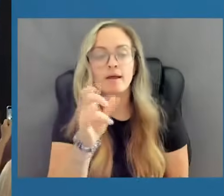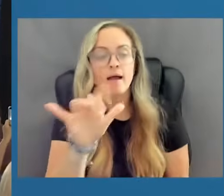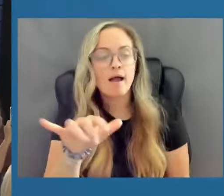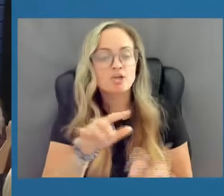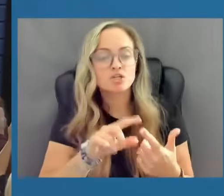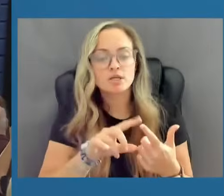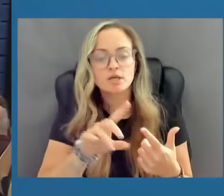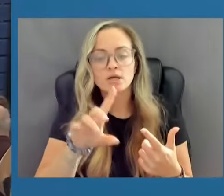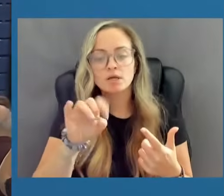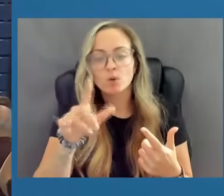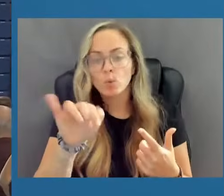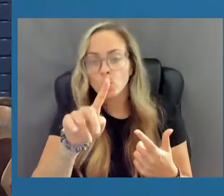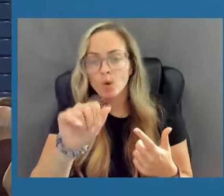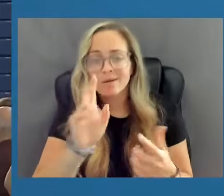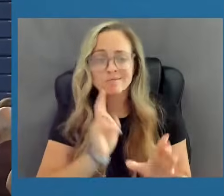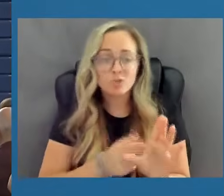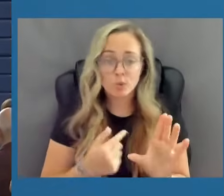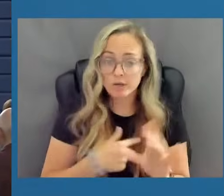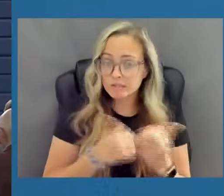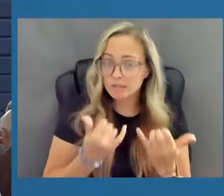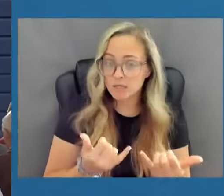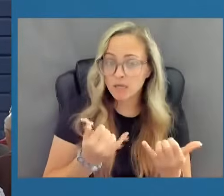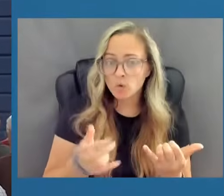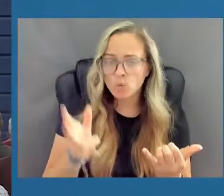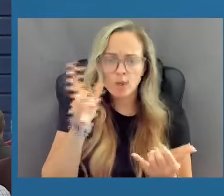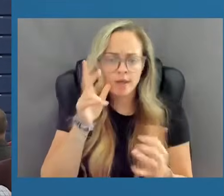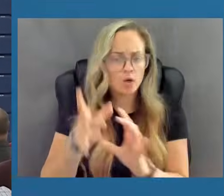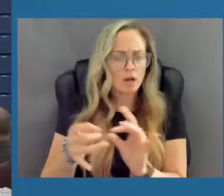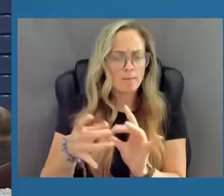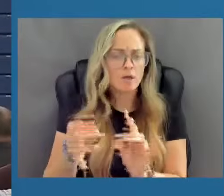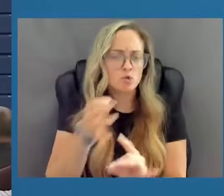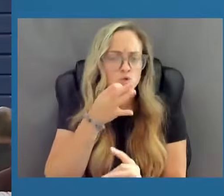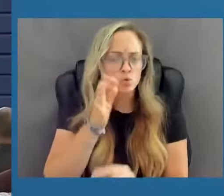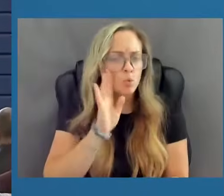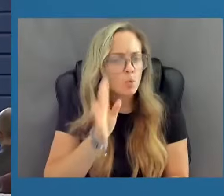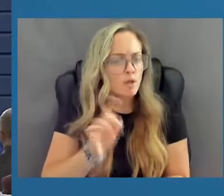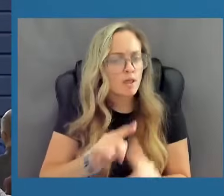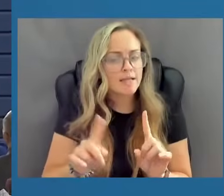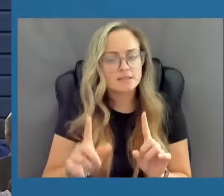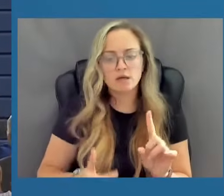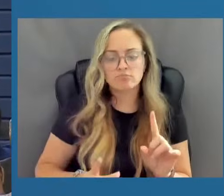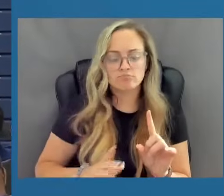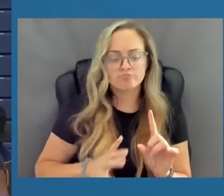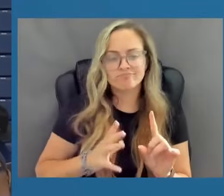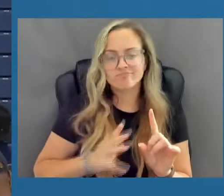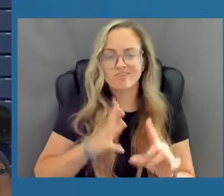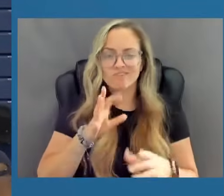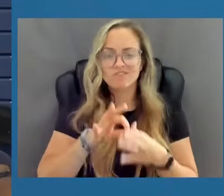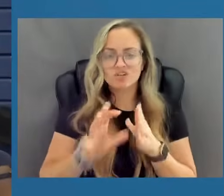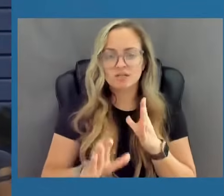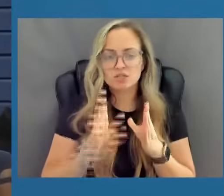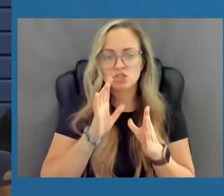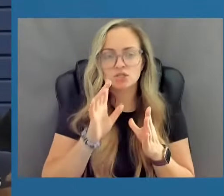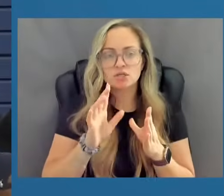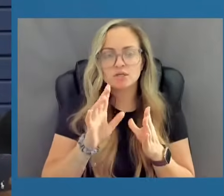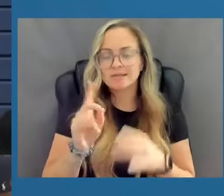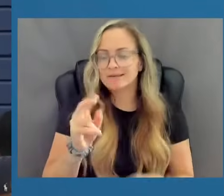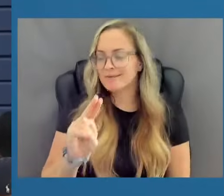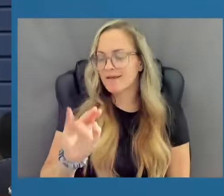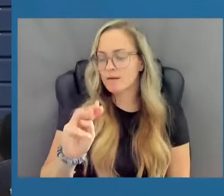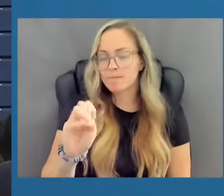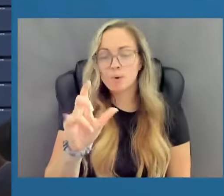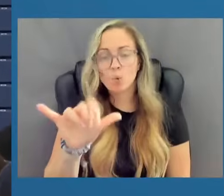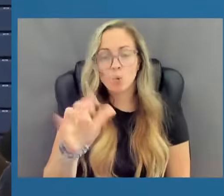for joining us here today. I'll be hearing their remarks shortly. We also have some elected officials. Our county executive, Dan McCoy, is here. Let's give him a round of